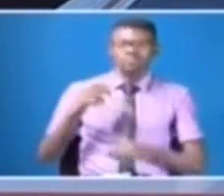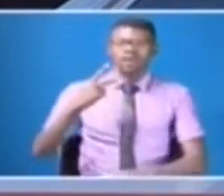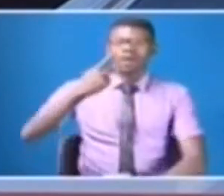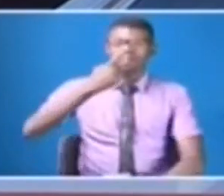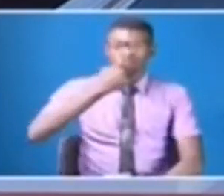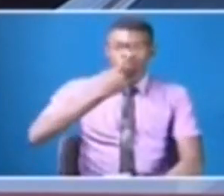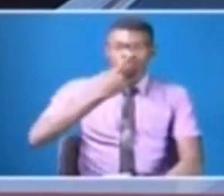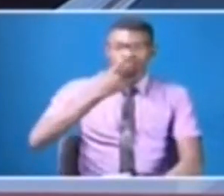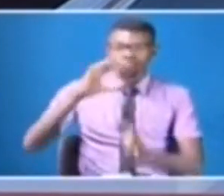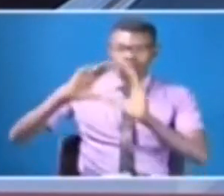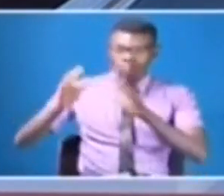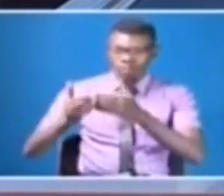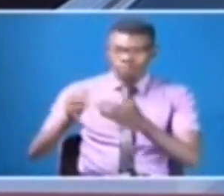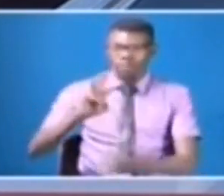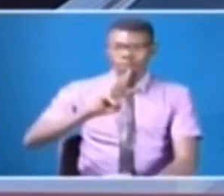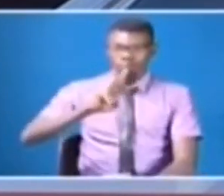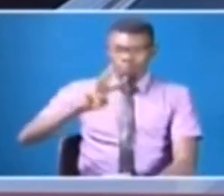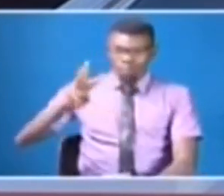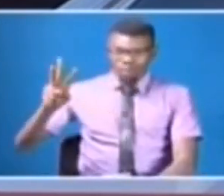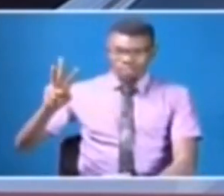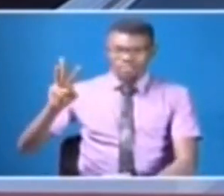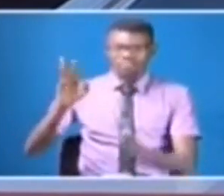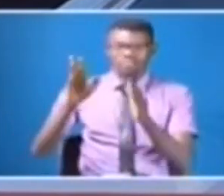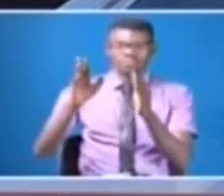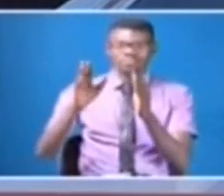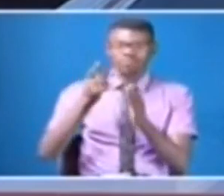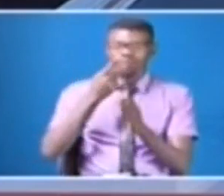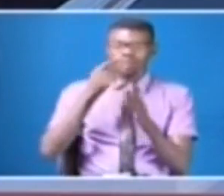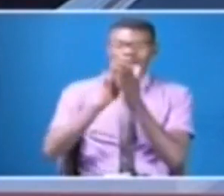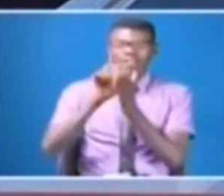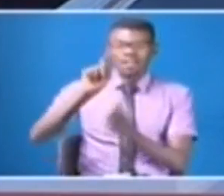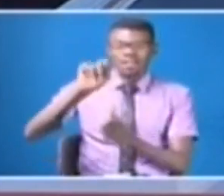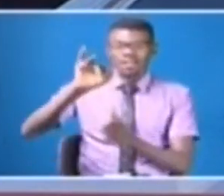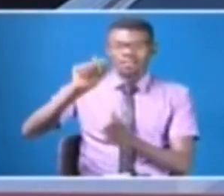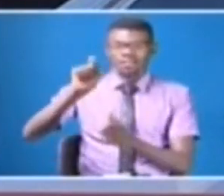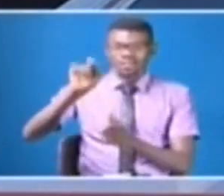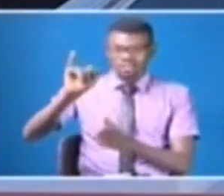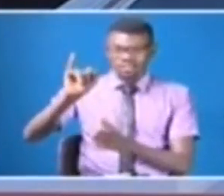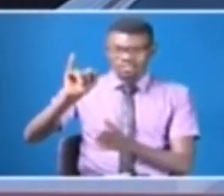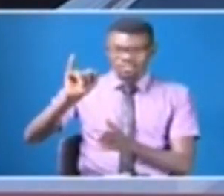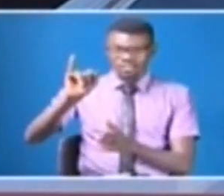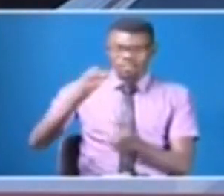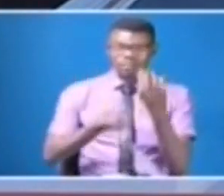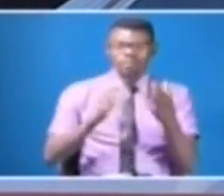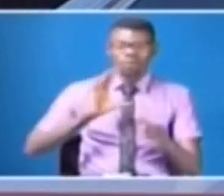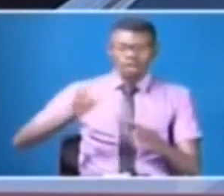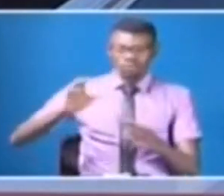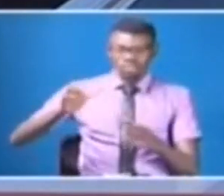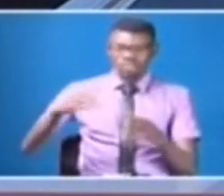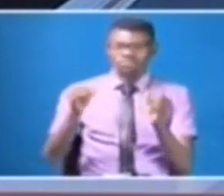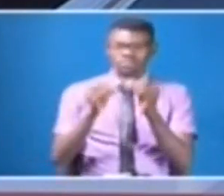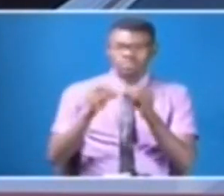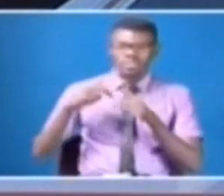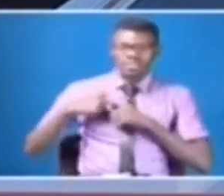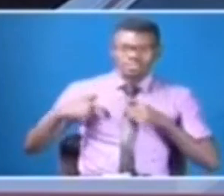community, both from West Pokot County and Tiati constituency in Baringo County. Gideon Moi met a delegation of